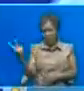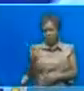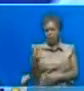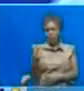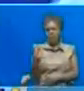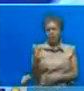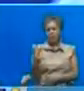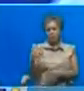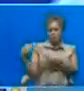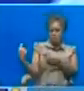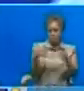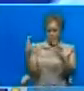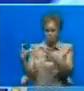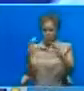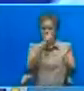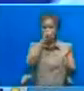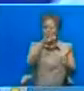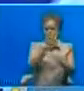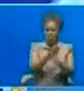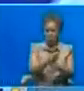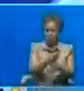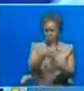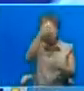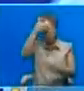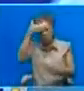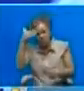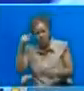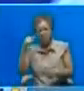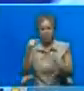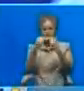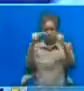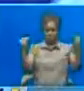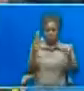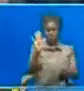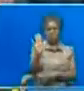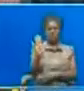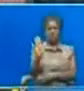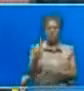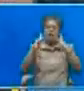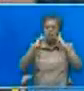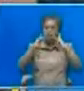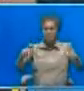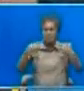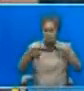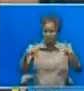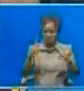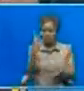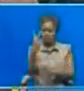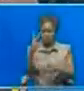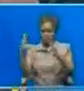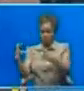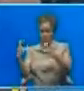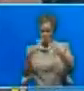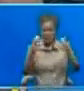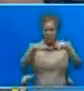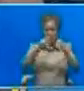counties. The warring communities have promised to bury their hatchet. In their peace declaration, the two communities agreed to